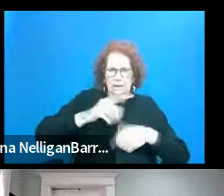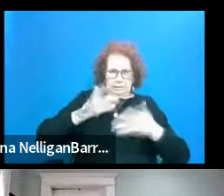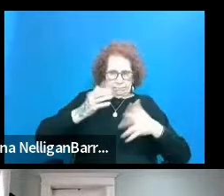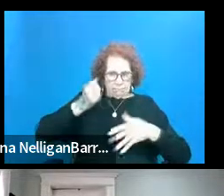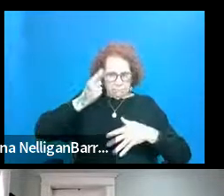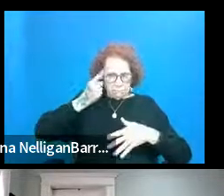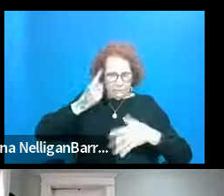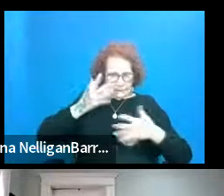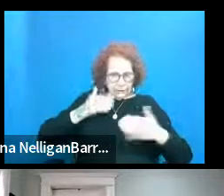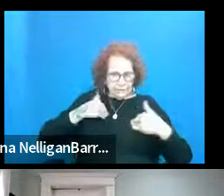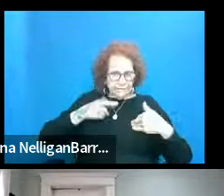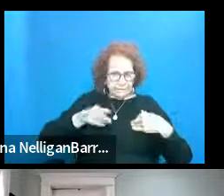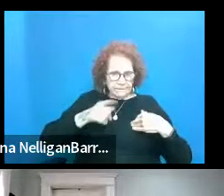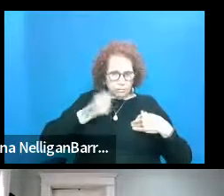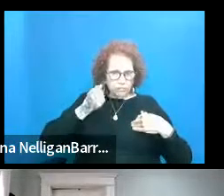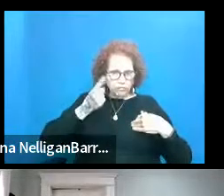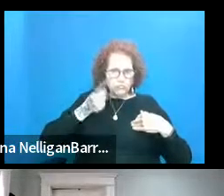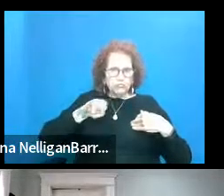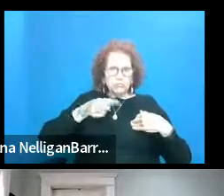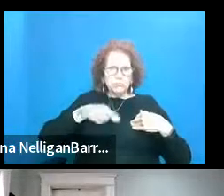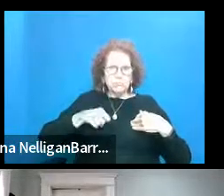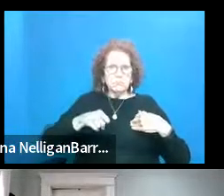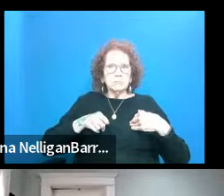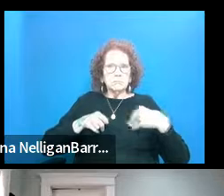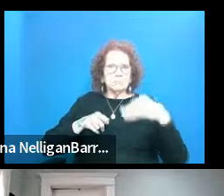Very cool to see that